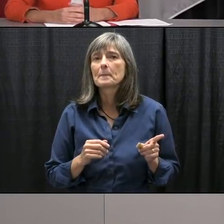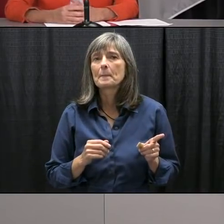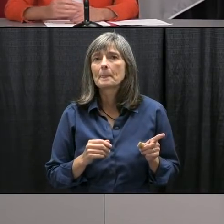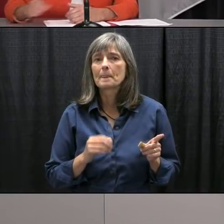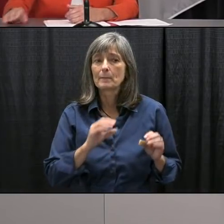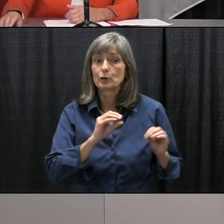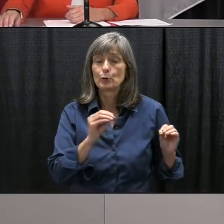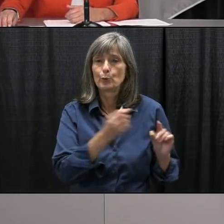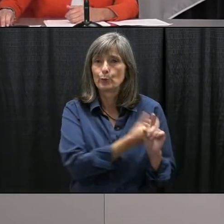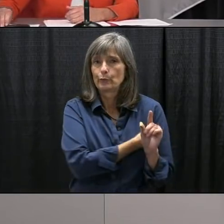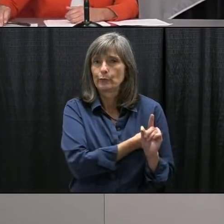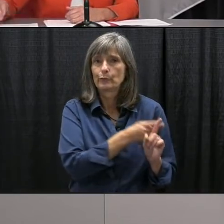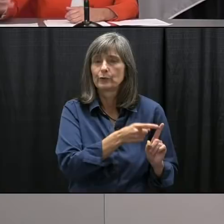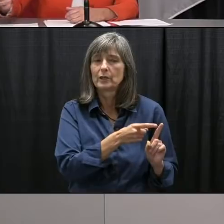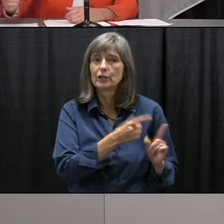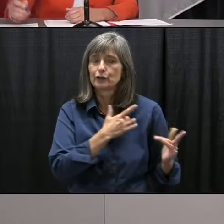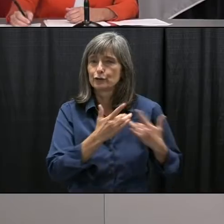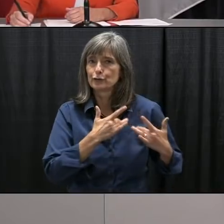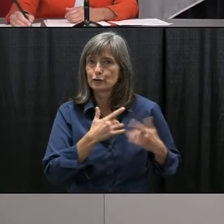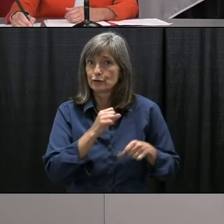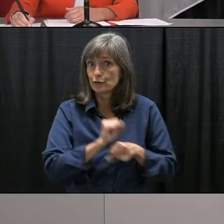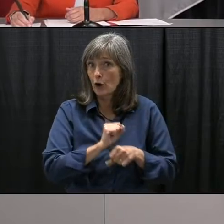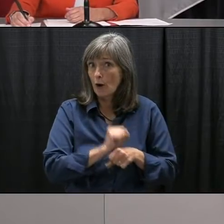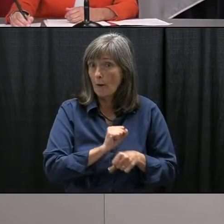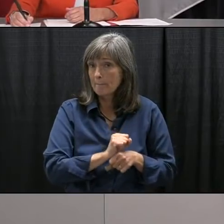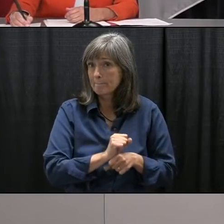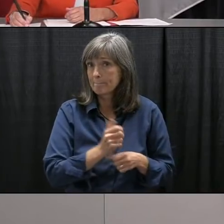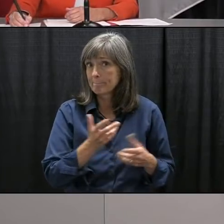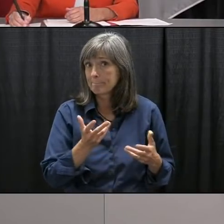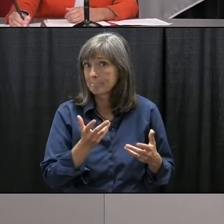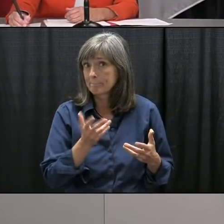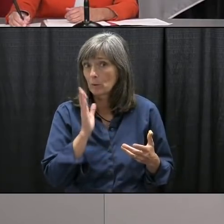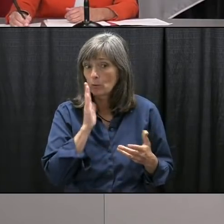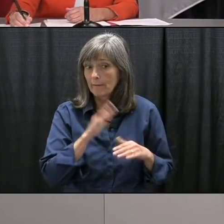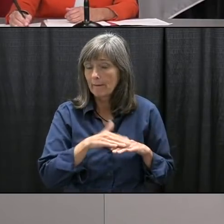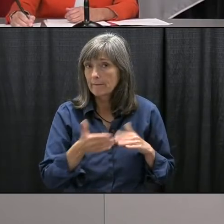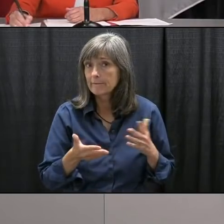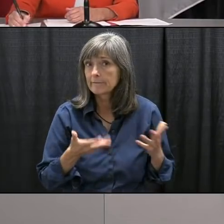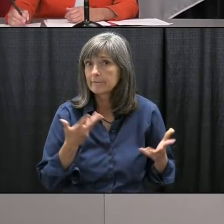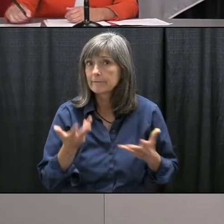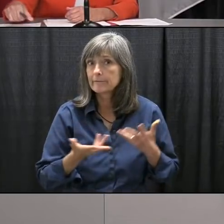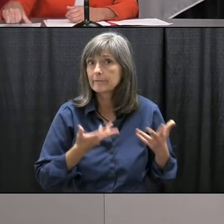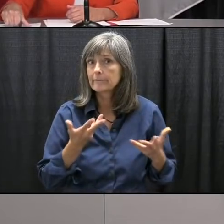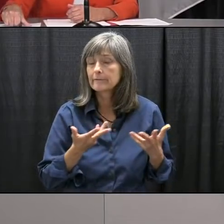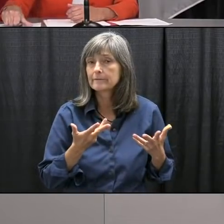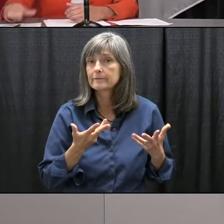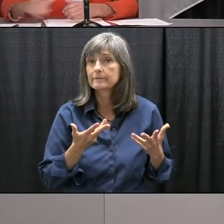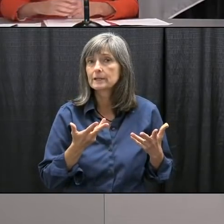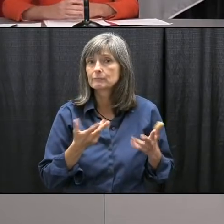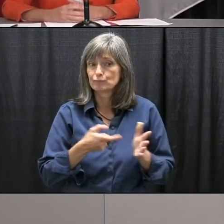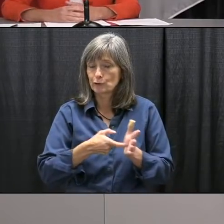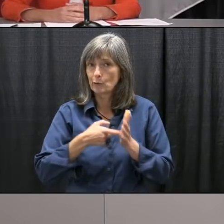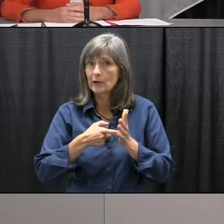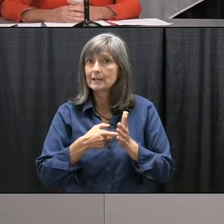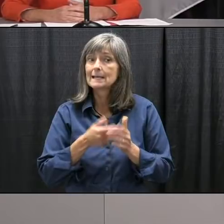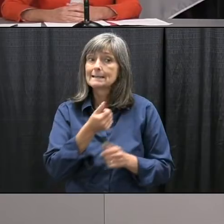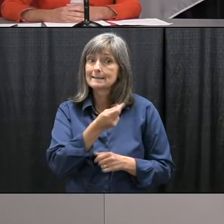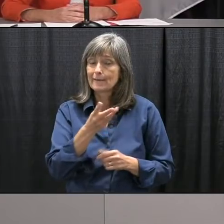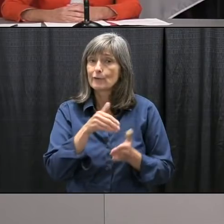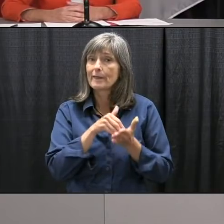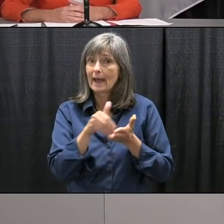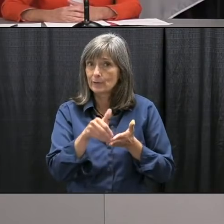without the shot that are worried about their jobs with this mandate coming up. I know that in Quebec, it's being reported that several thousand healthcare